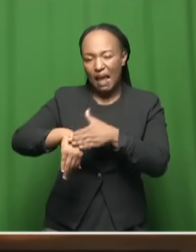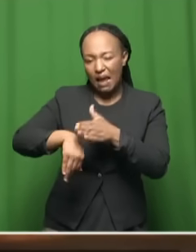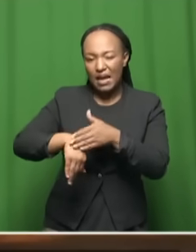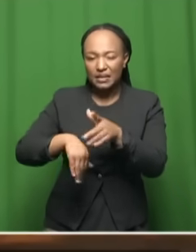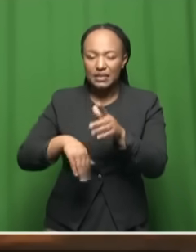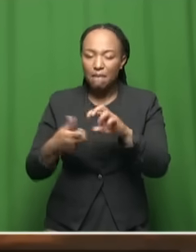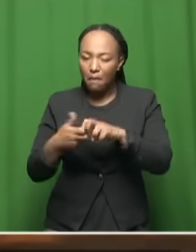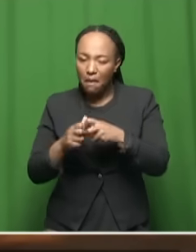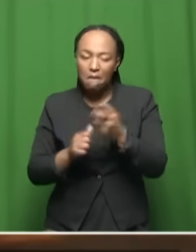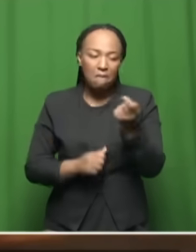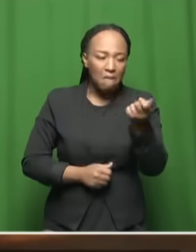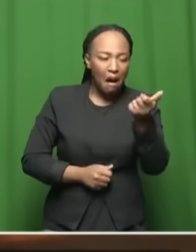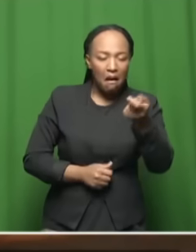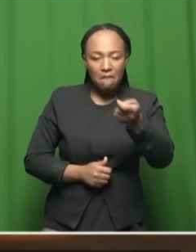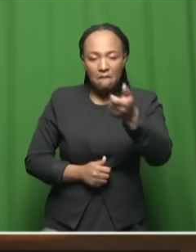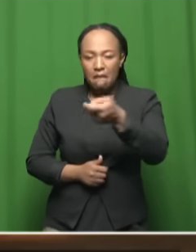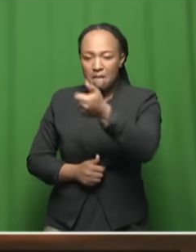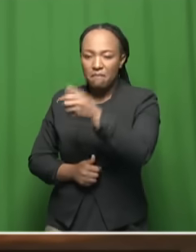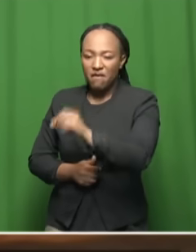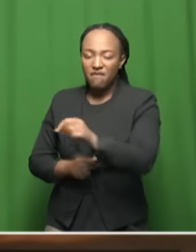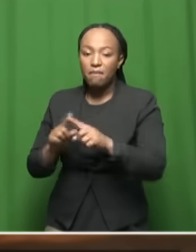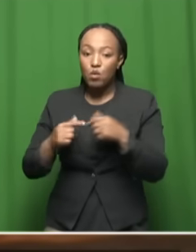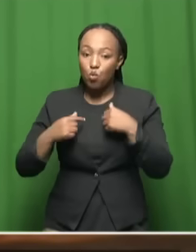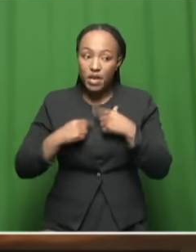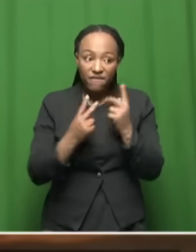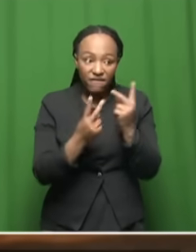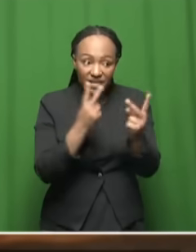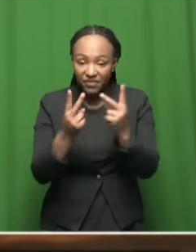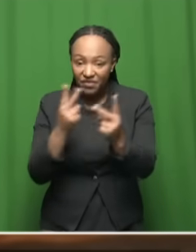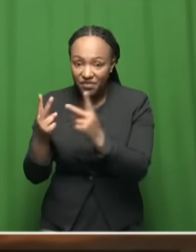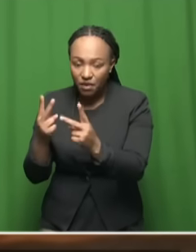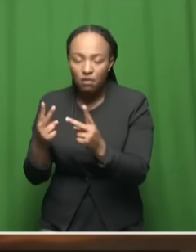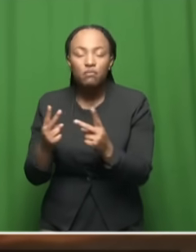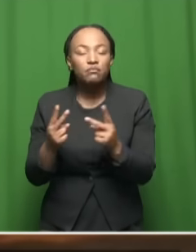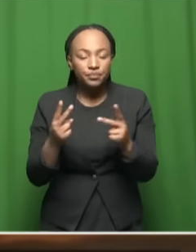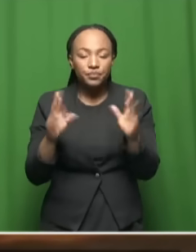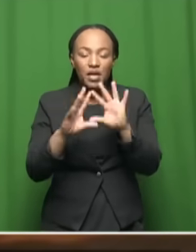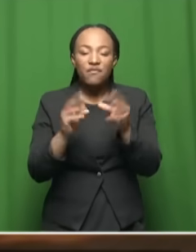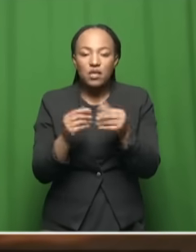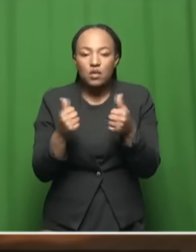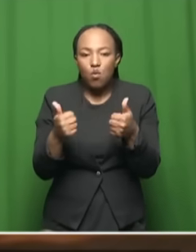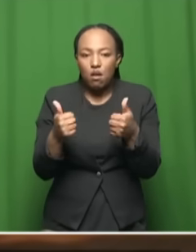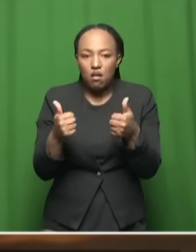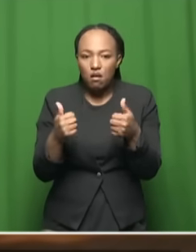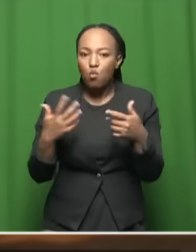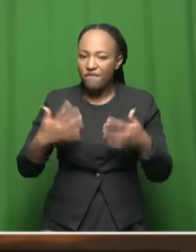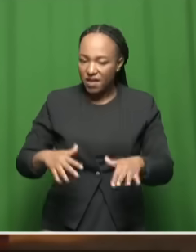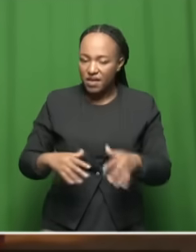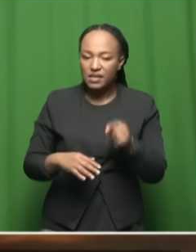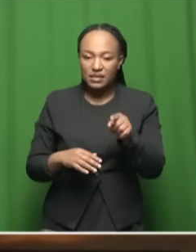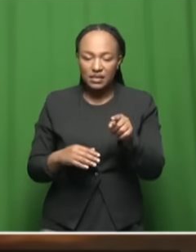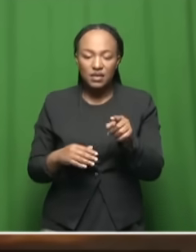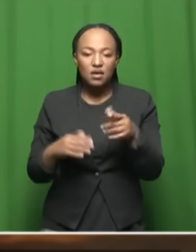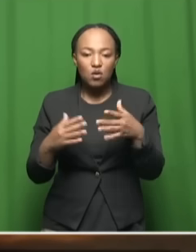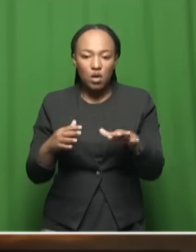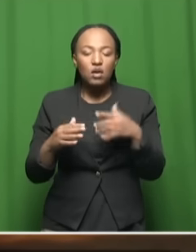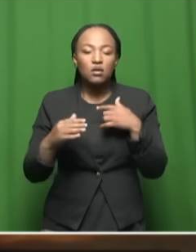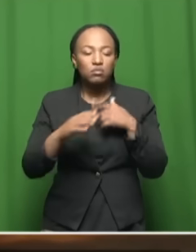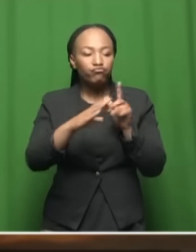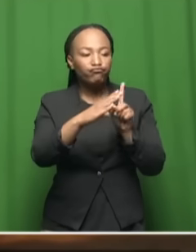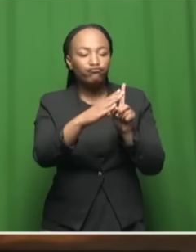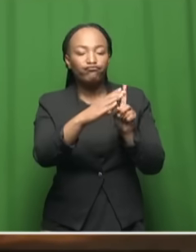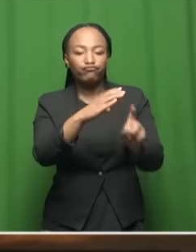and there, but those that we visited all said it's certainly going well. And we made our rounds